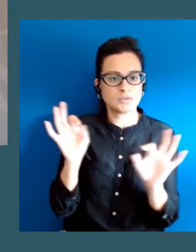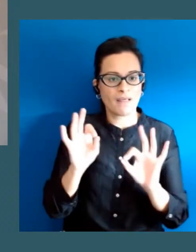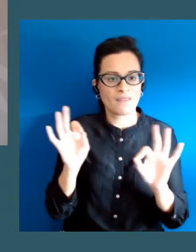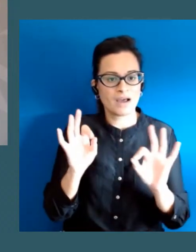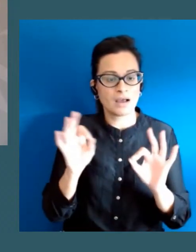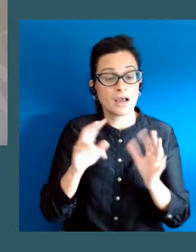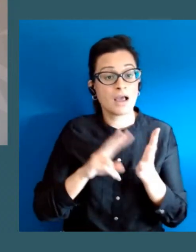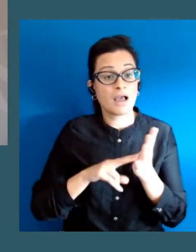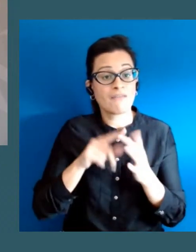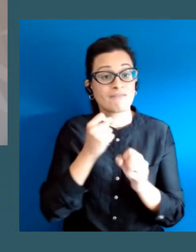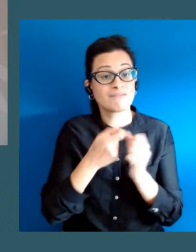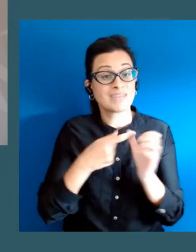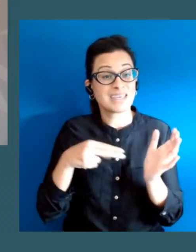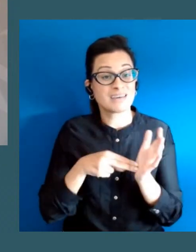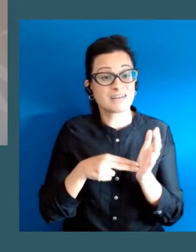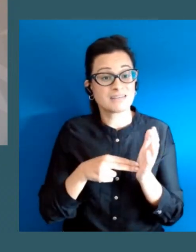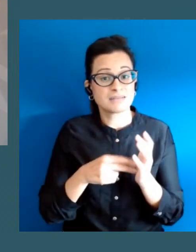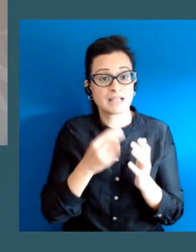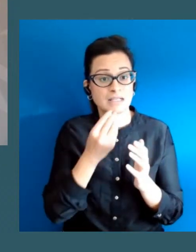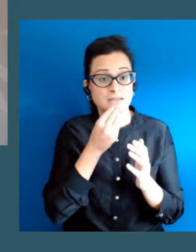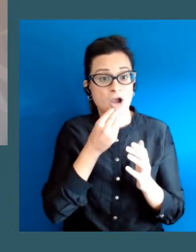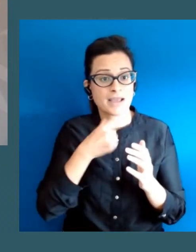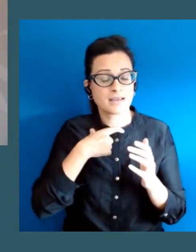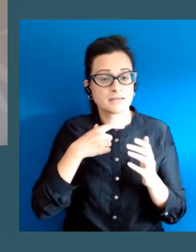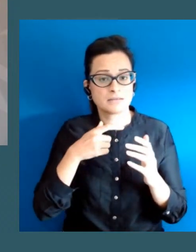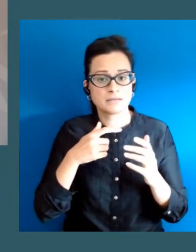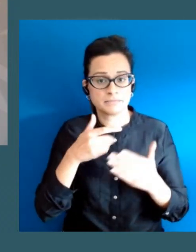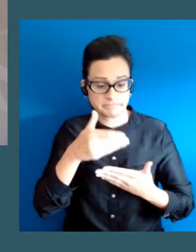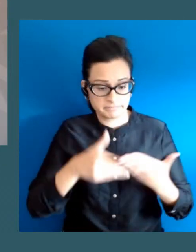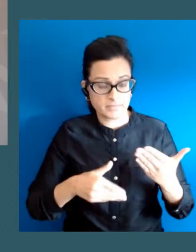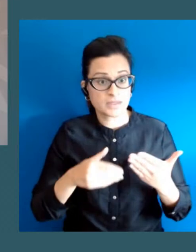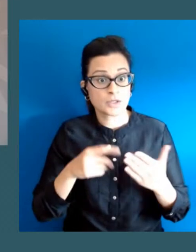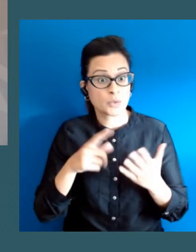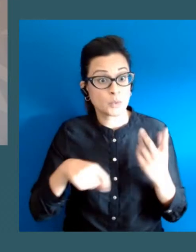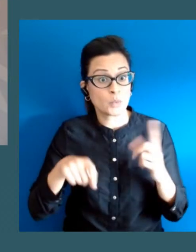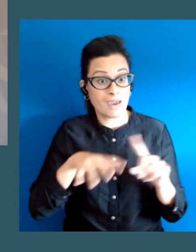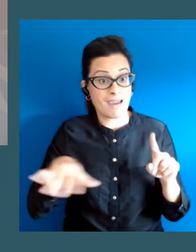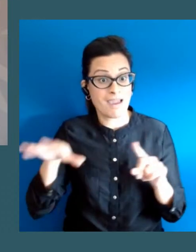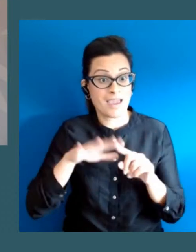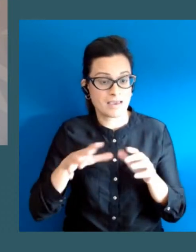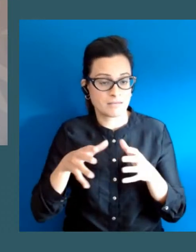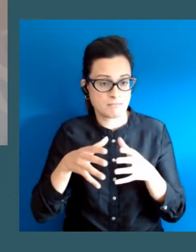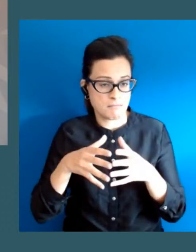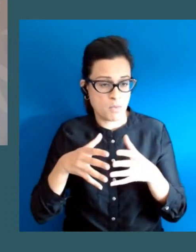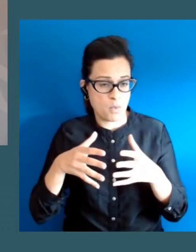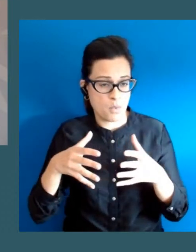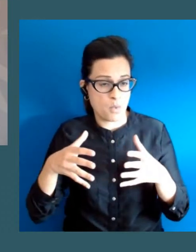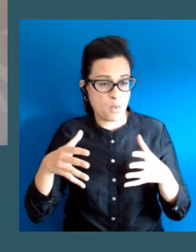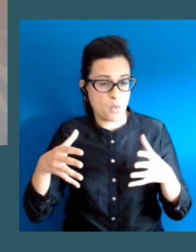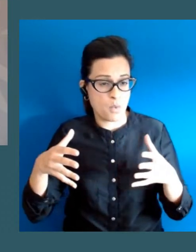UK are only becoming more and more